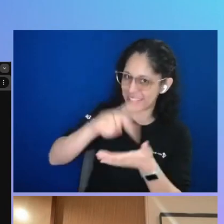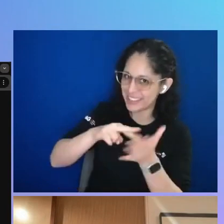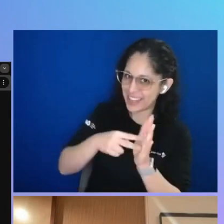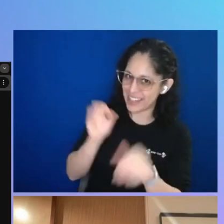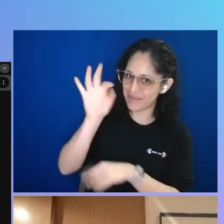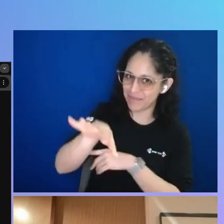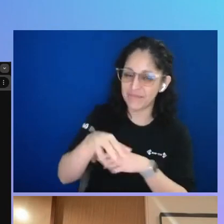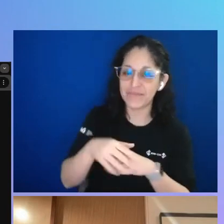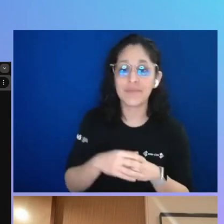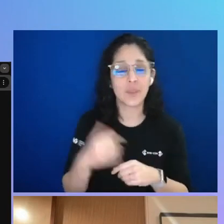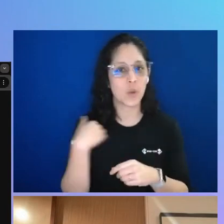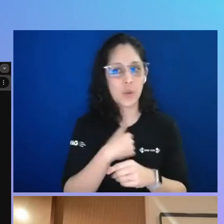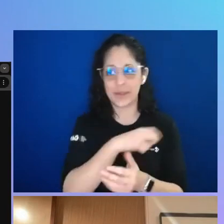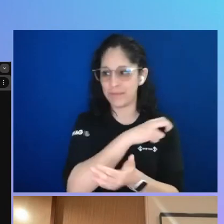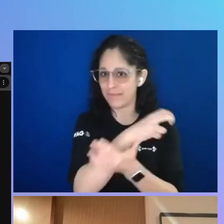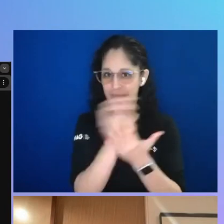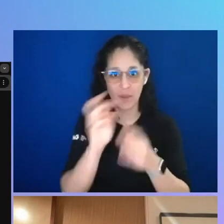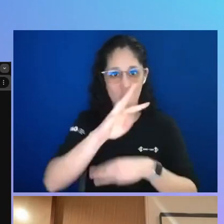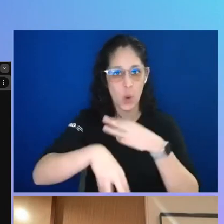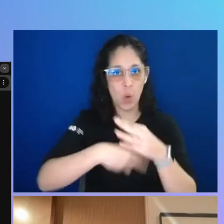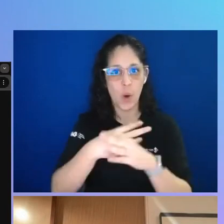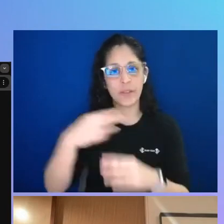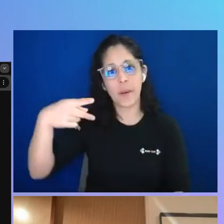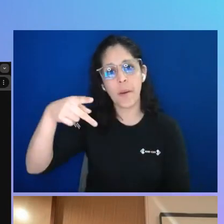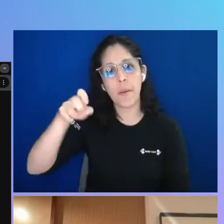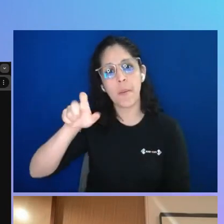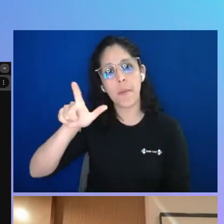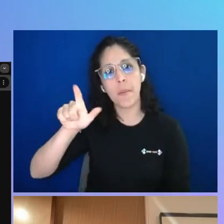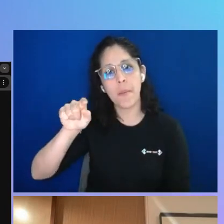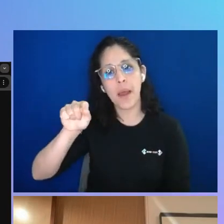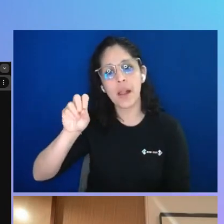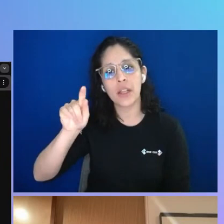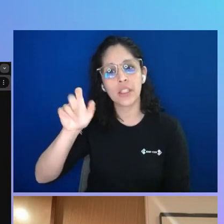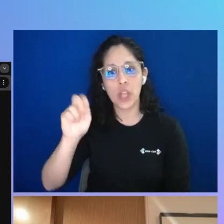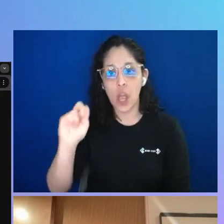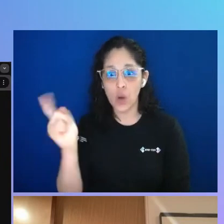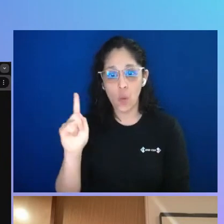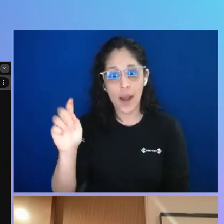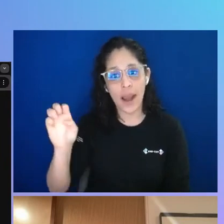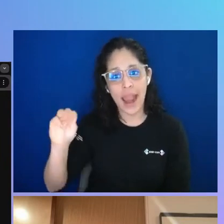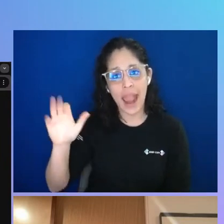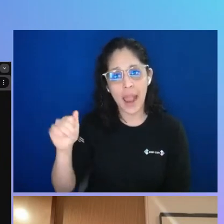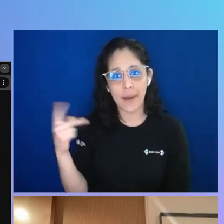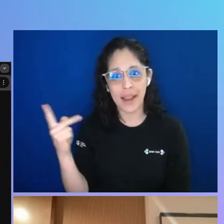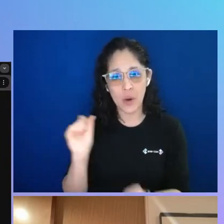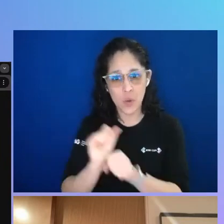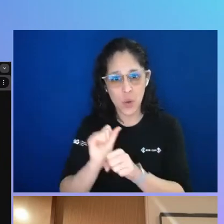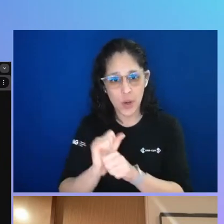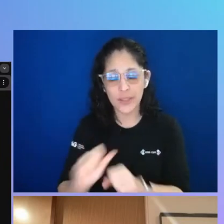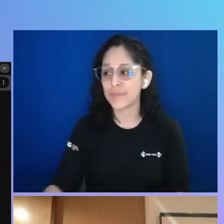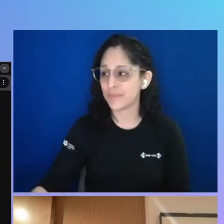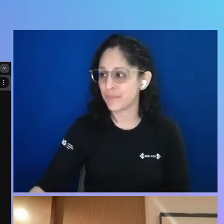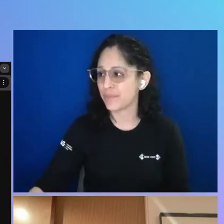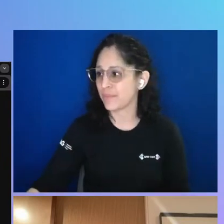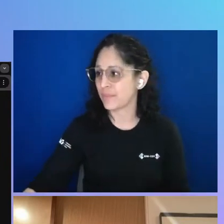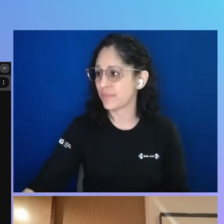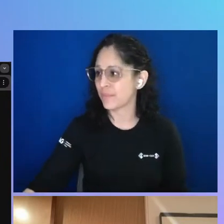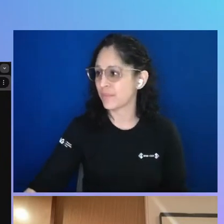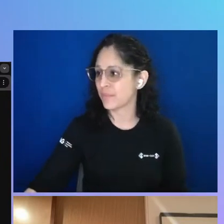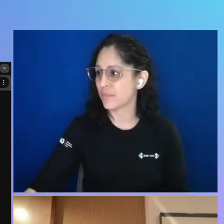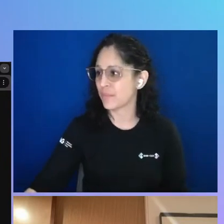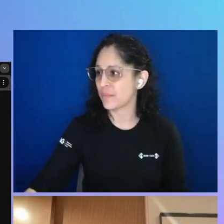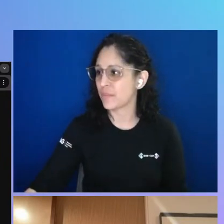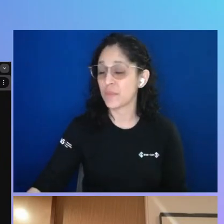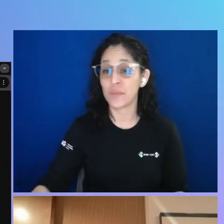of Peloton, the fitness tech company where Emma and I work. We'll first introduce ourselves and give you an overview of